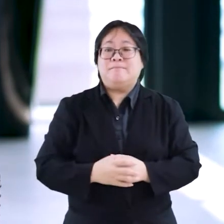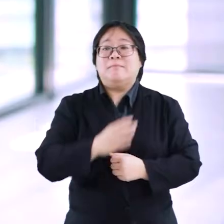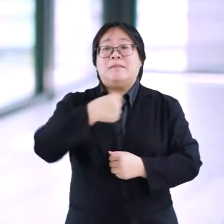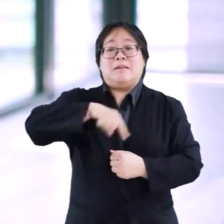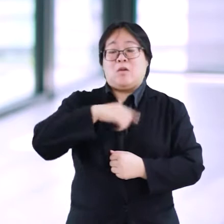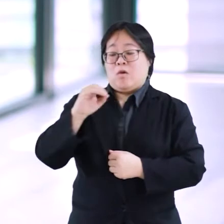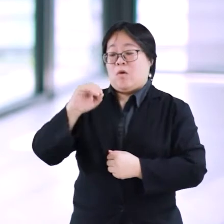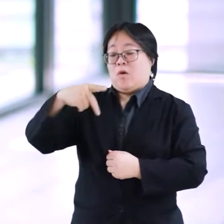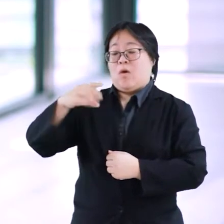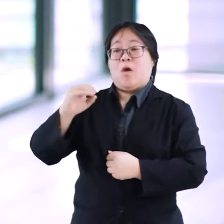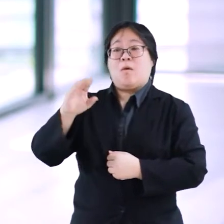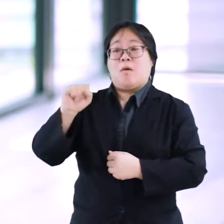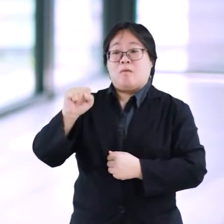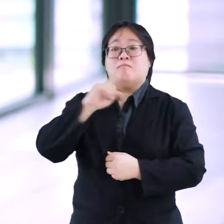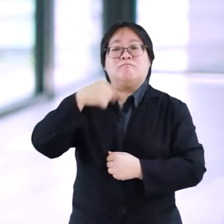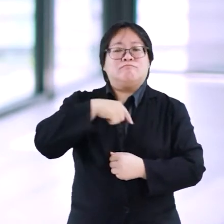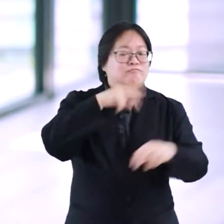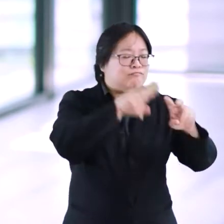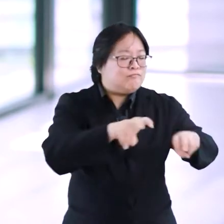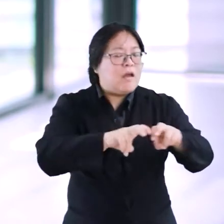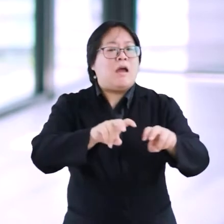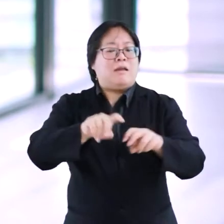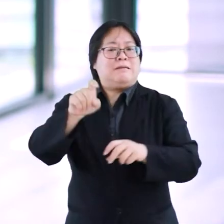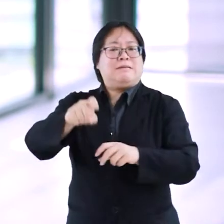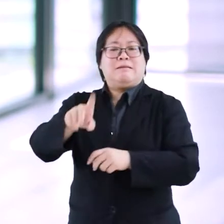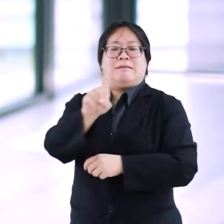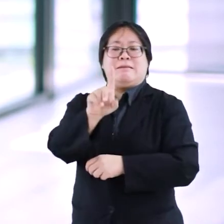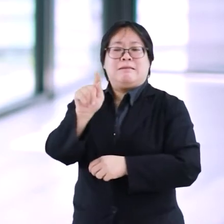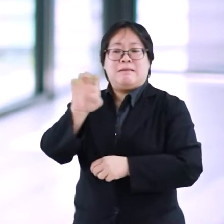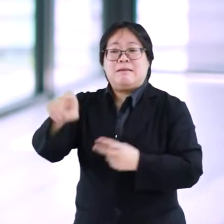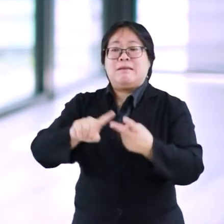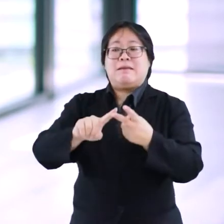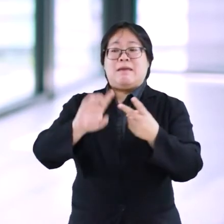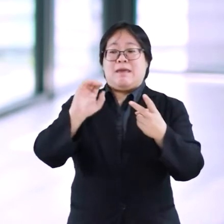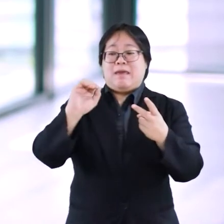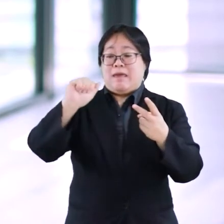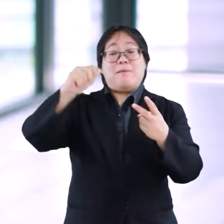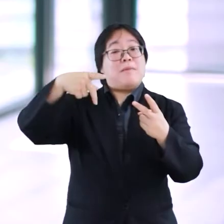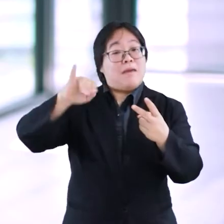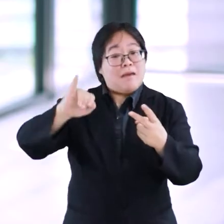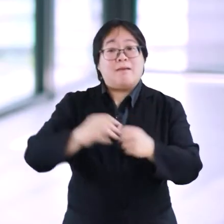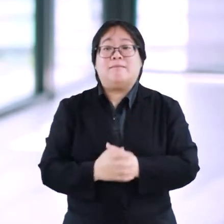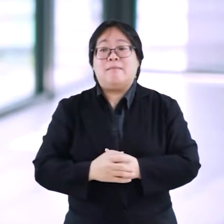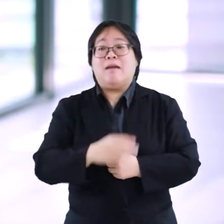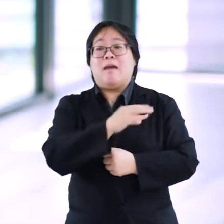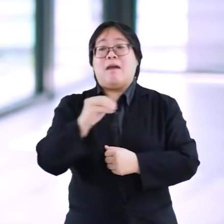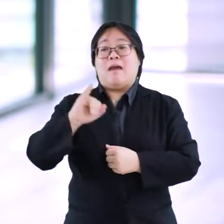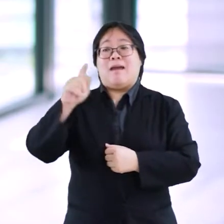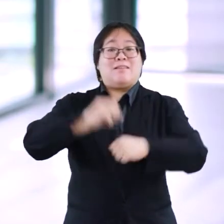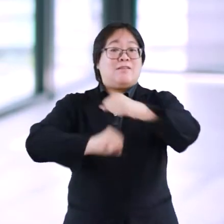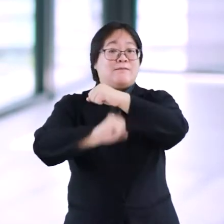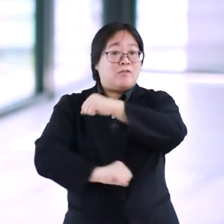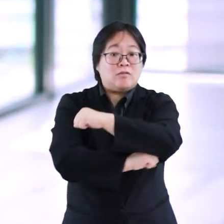And our opcos are able to exploit the power of DTE and the power of APIs and the power of our